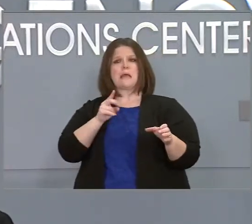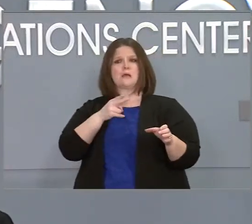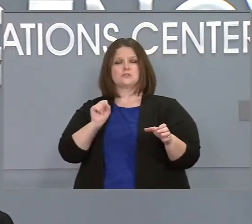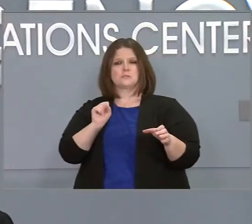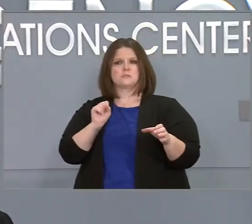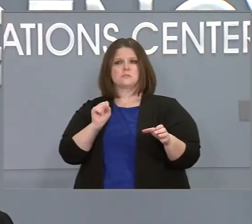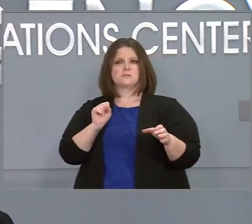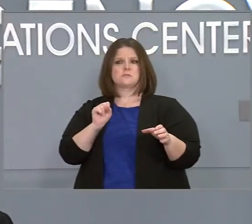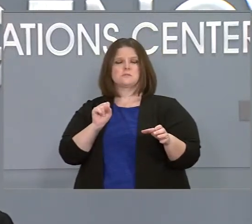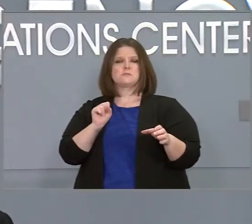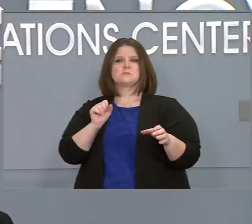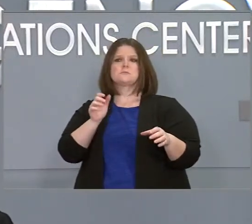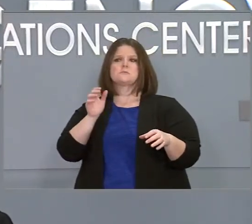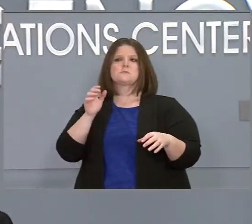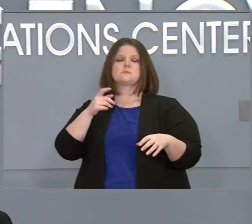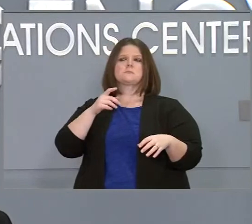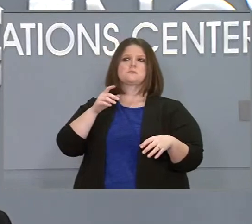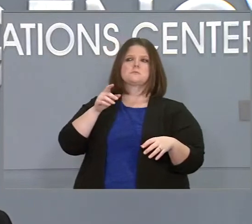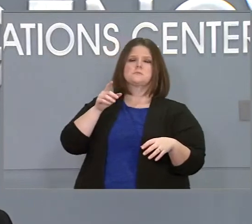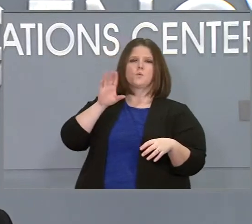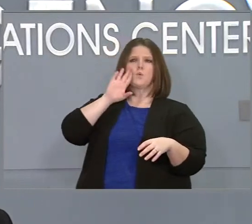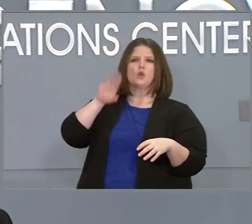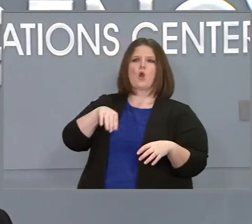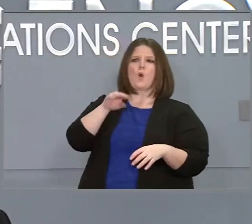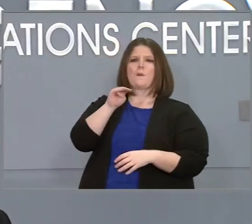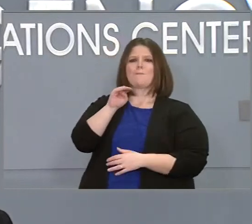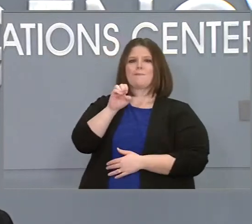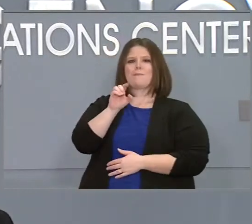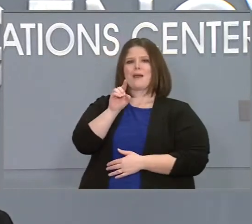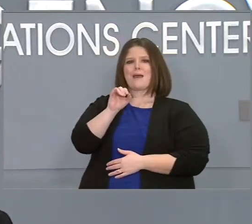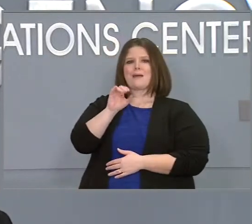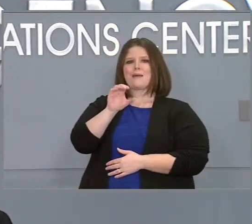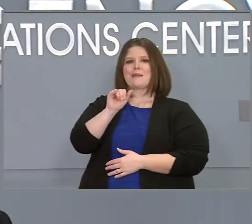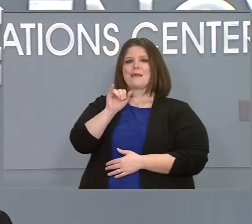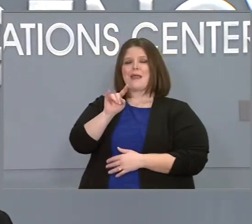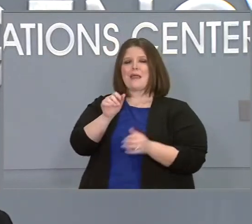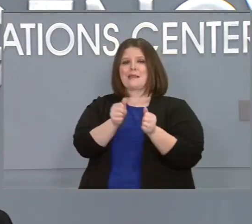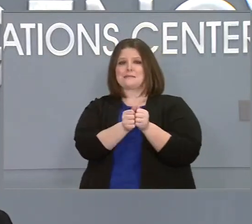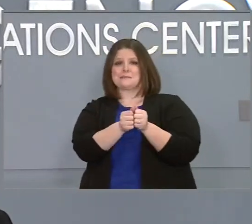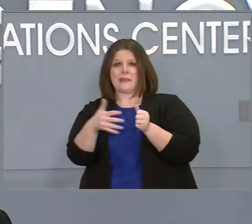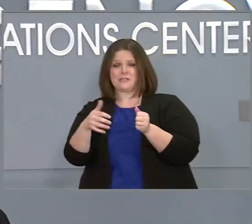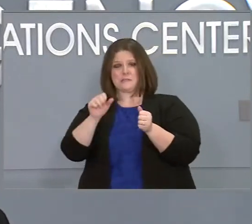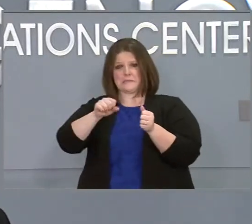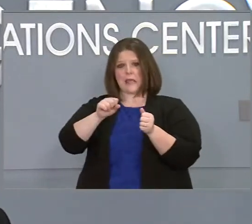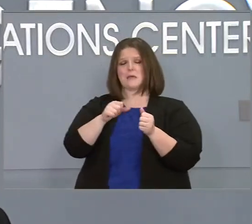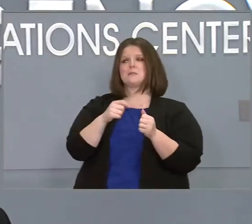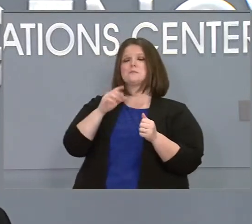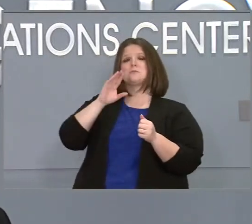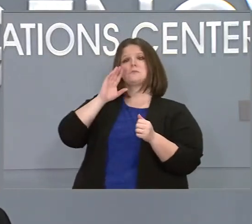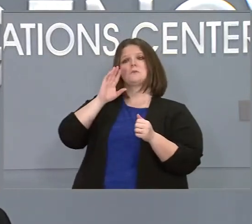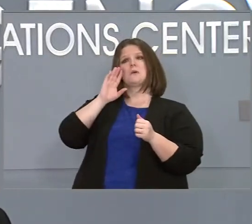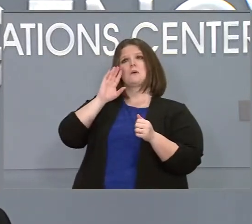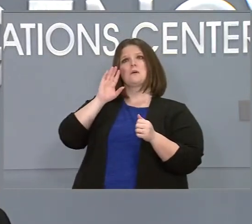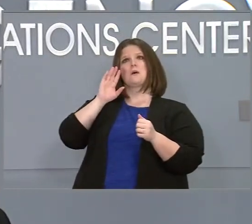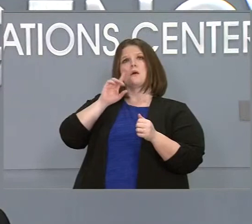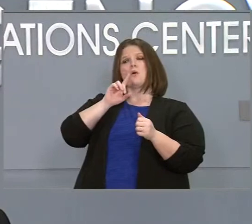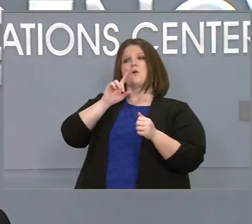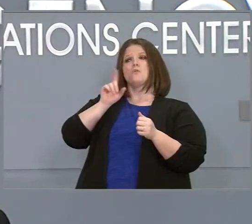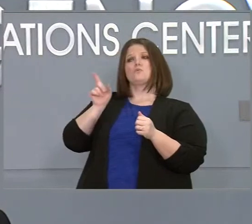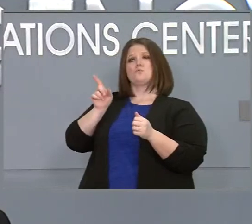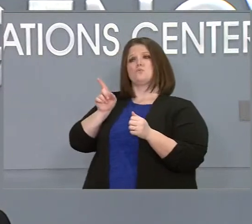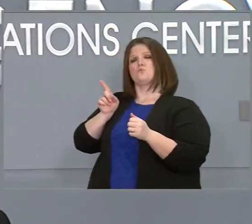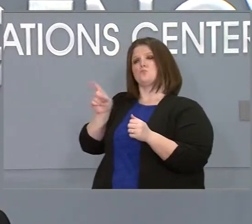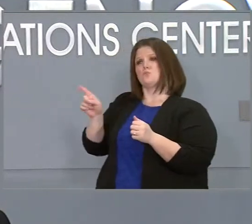aside from, of course we know you want Medicaid expansion, but are there other things at the legislative level that you